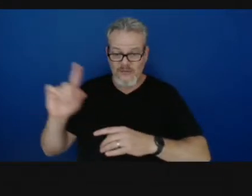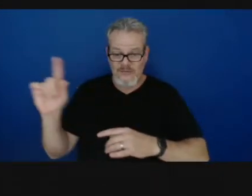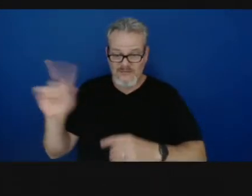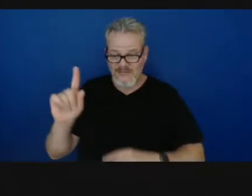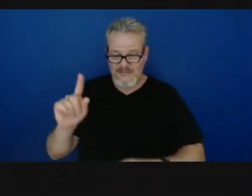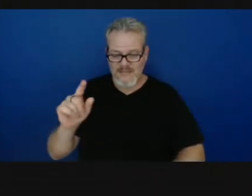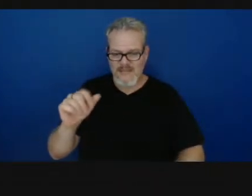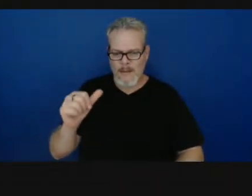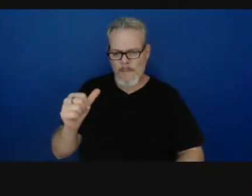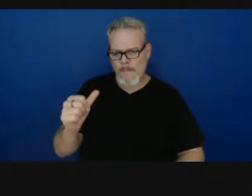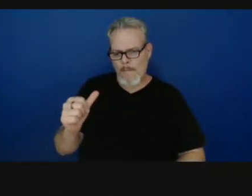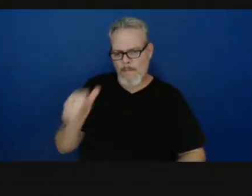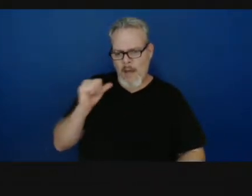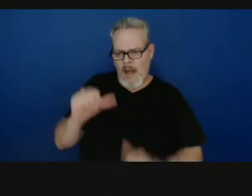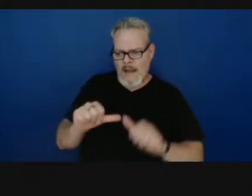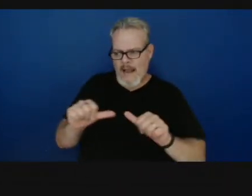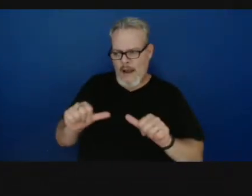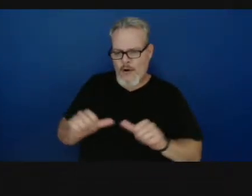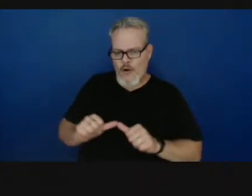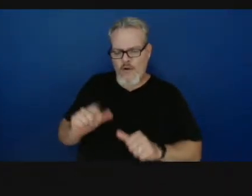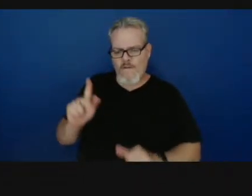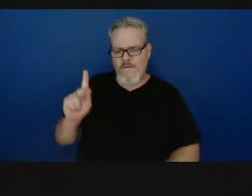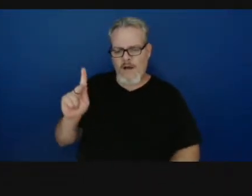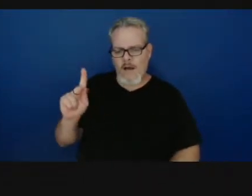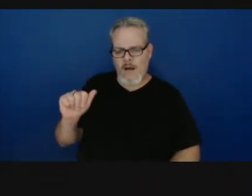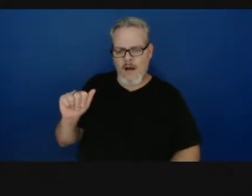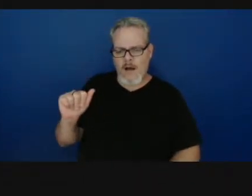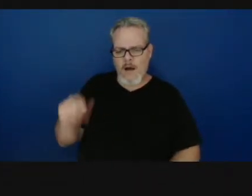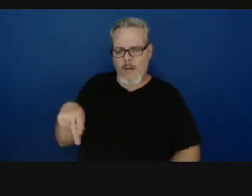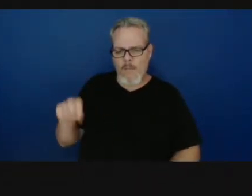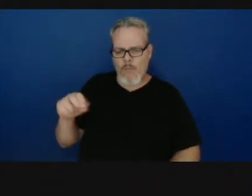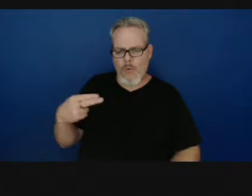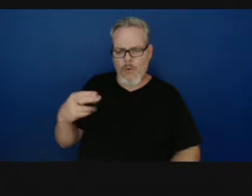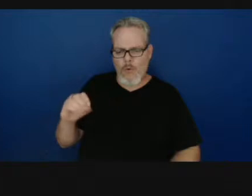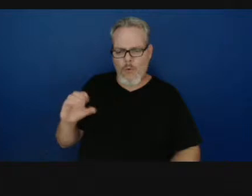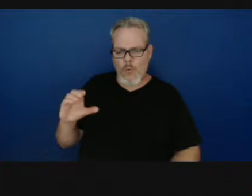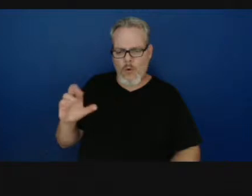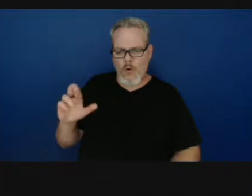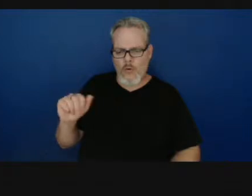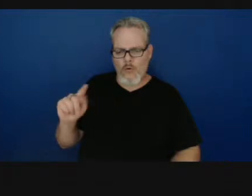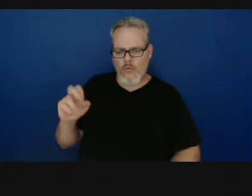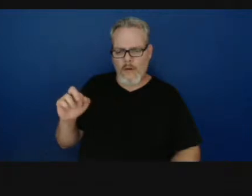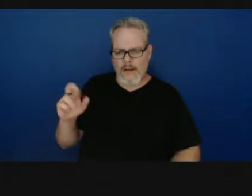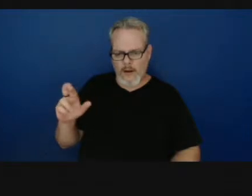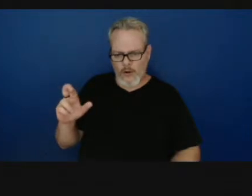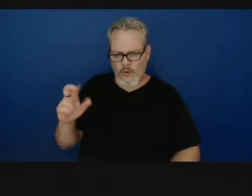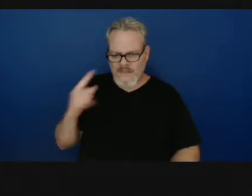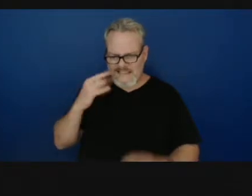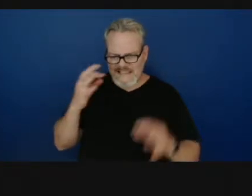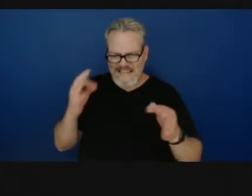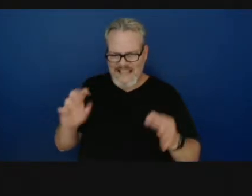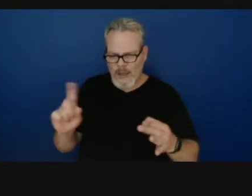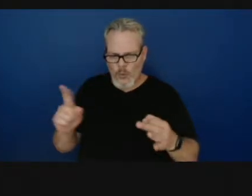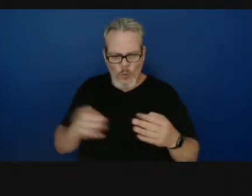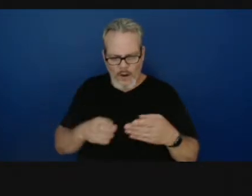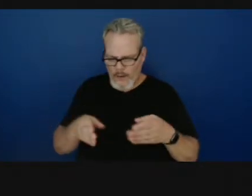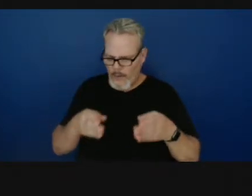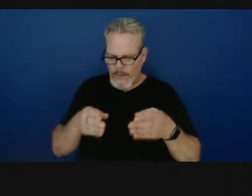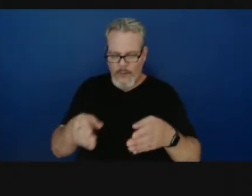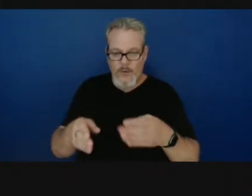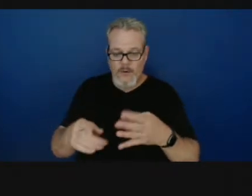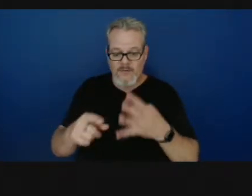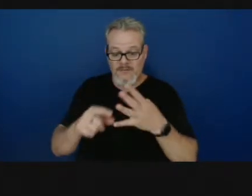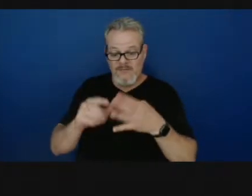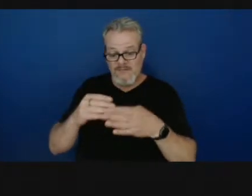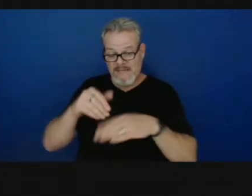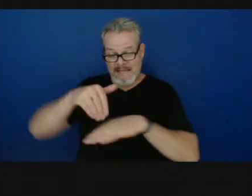it's pooling and still trying to figure out exactly what direction it's going to end up taking. We end July 9th with another look